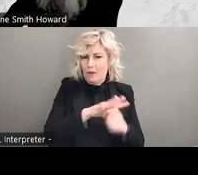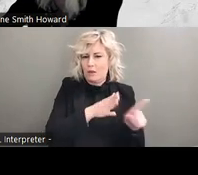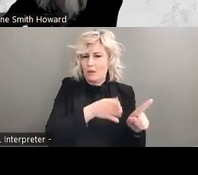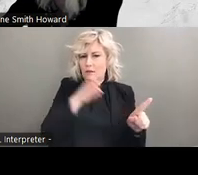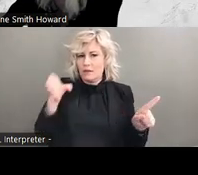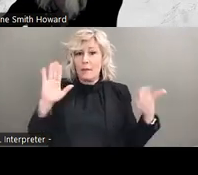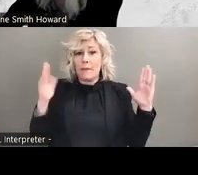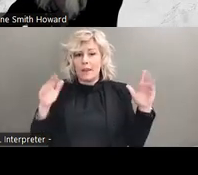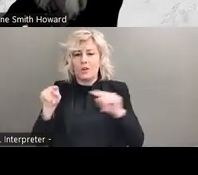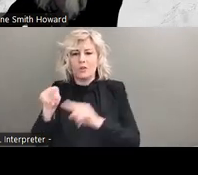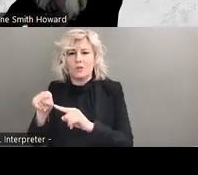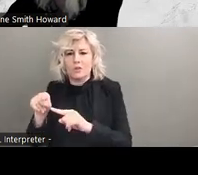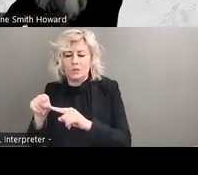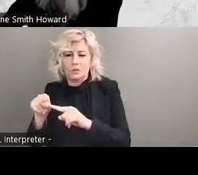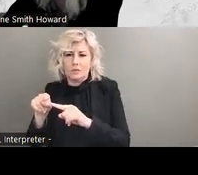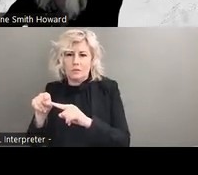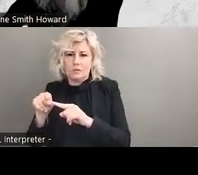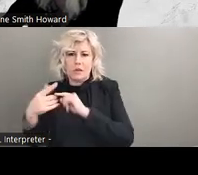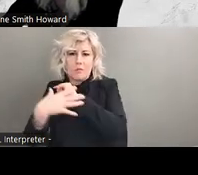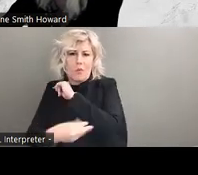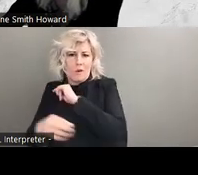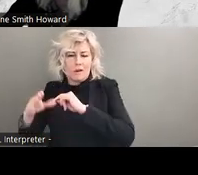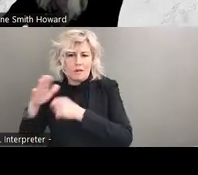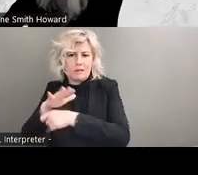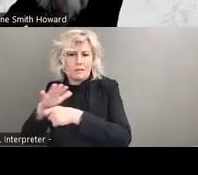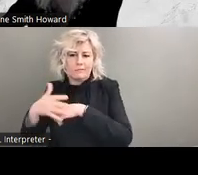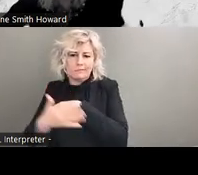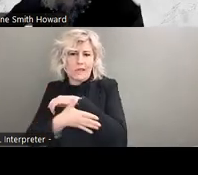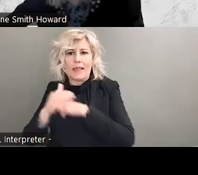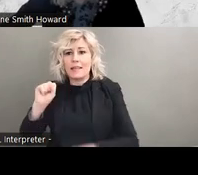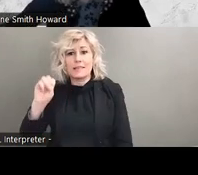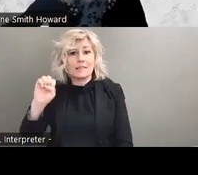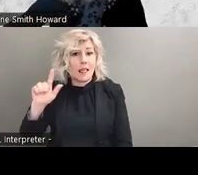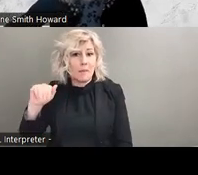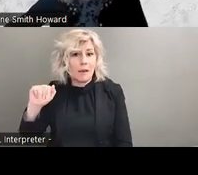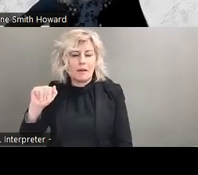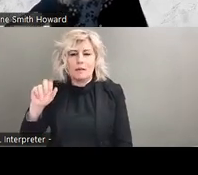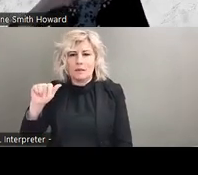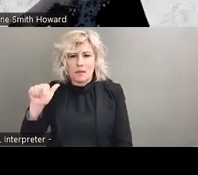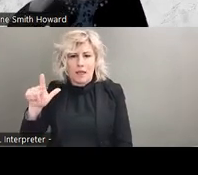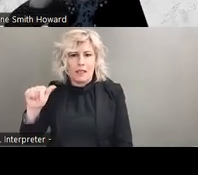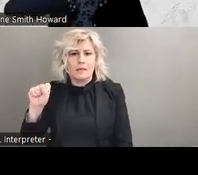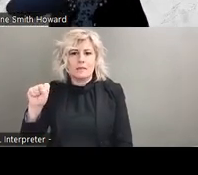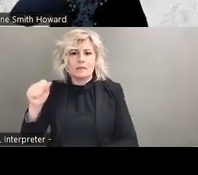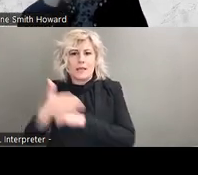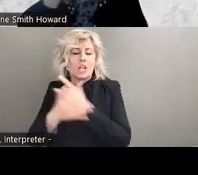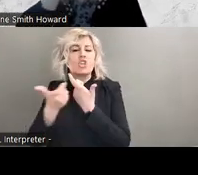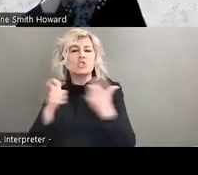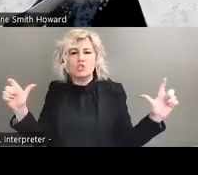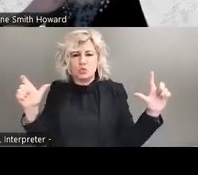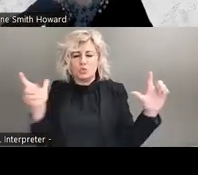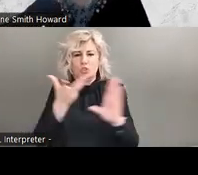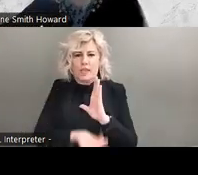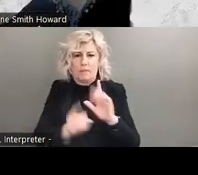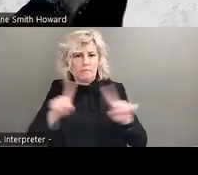in a poor county, say in Selma, Dallas, huge, huge gap